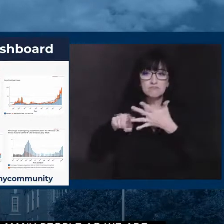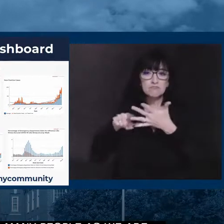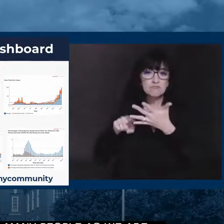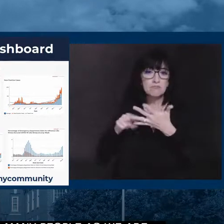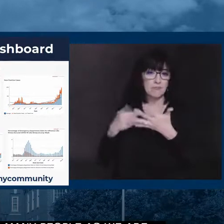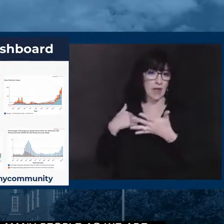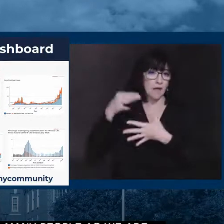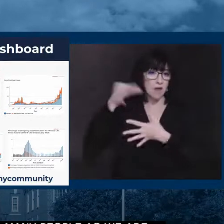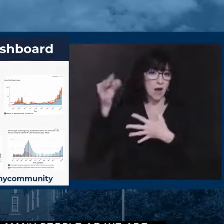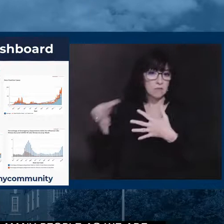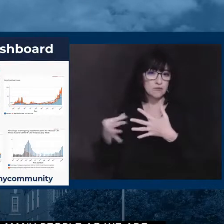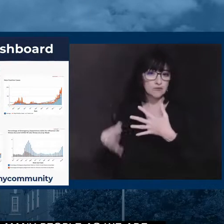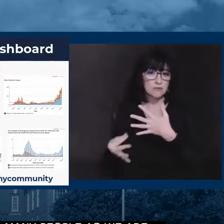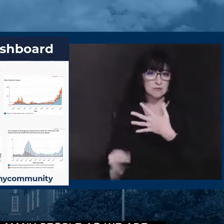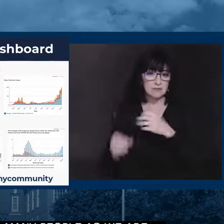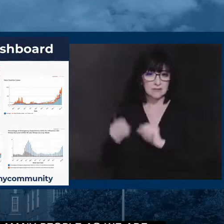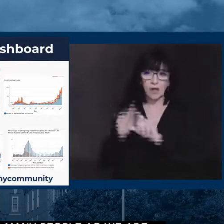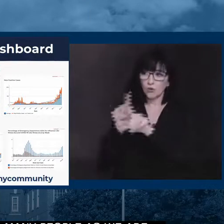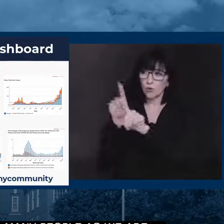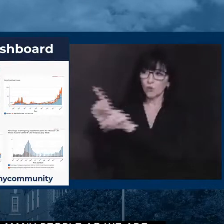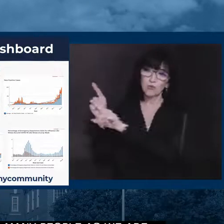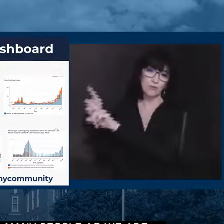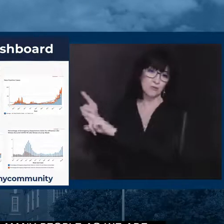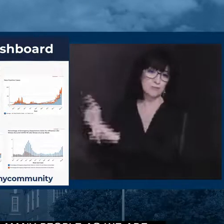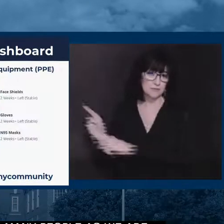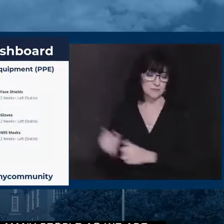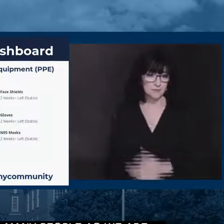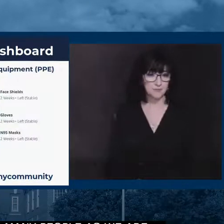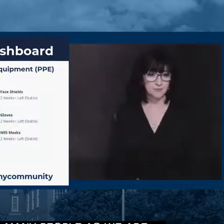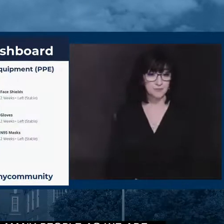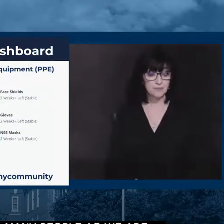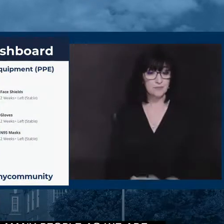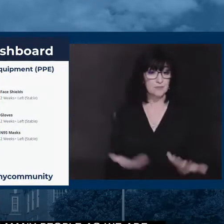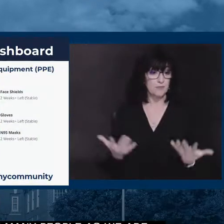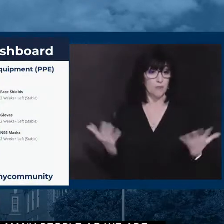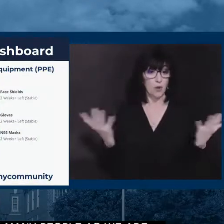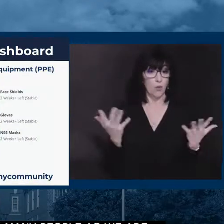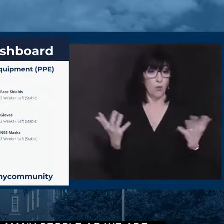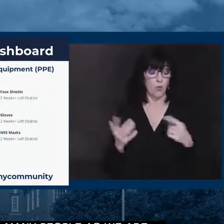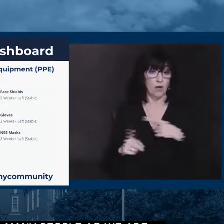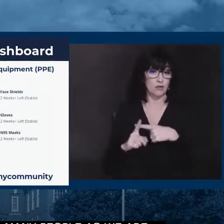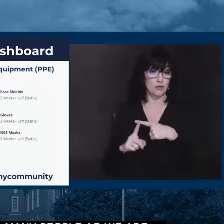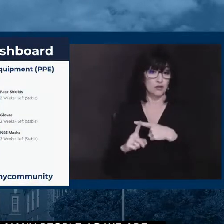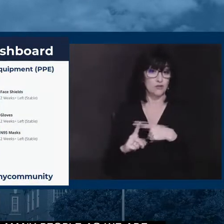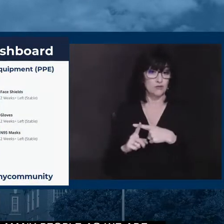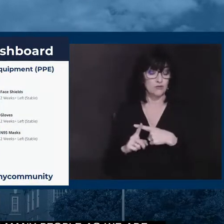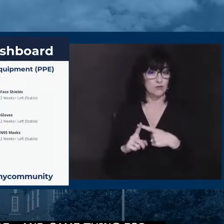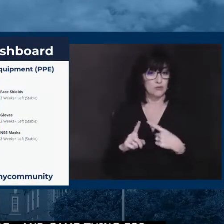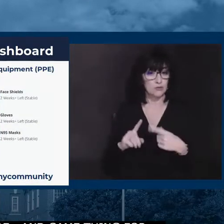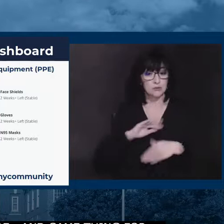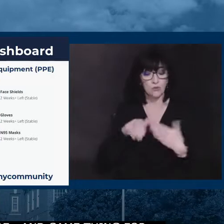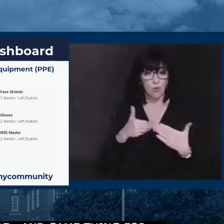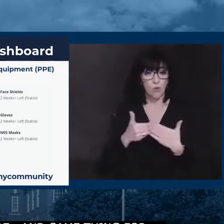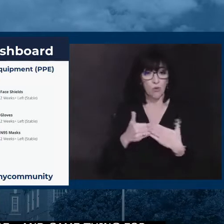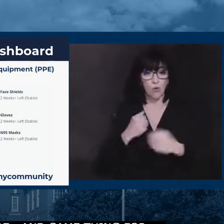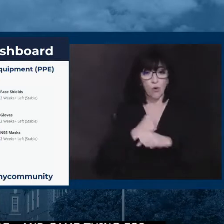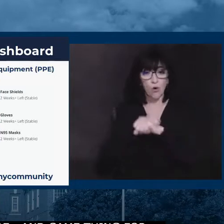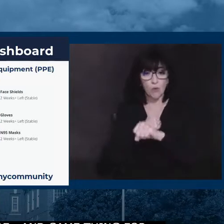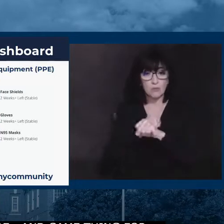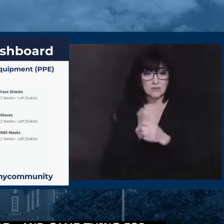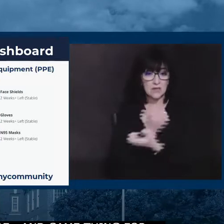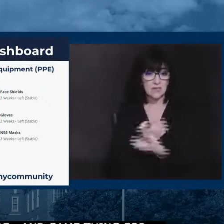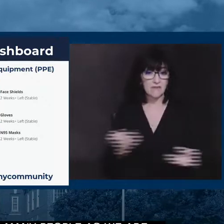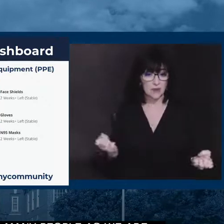for the number of cases. The good news, again, is we've got a data dashboard with your personal protective equipment